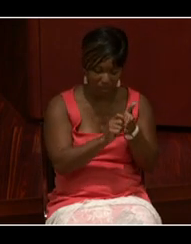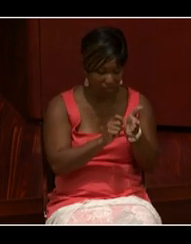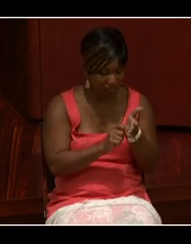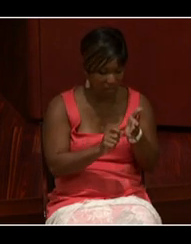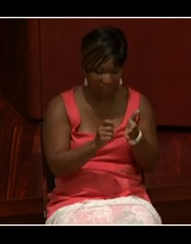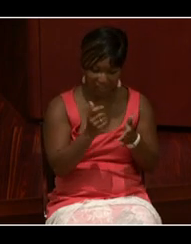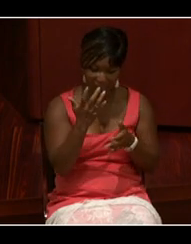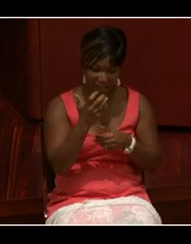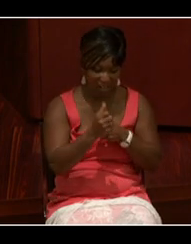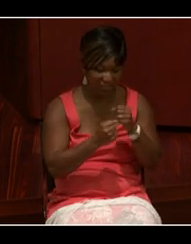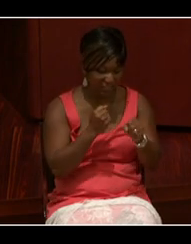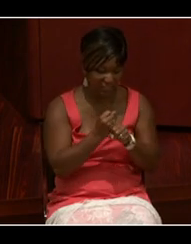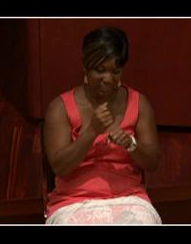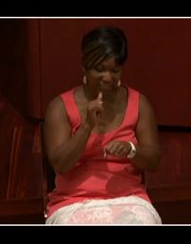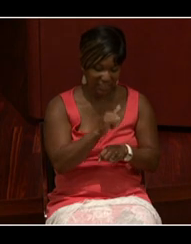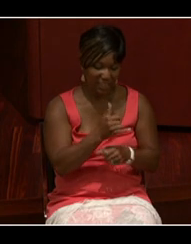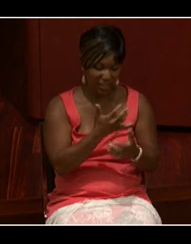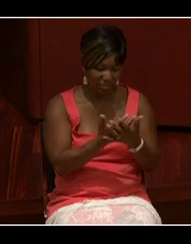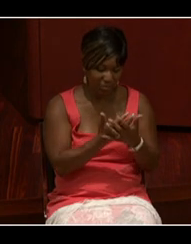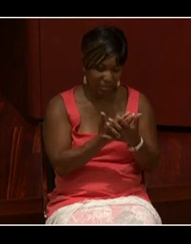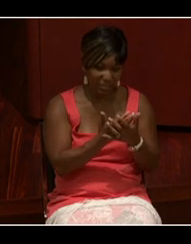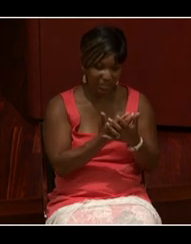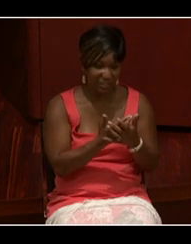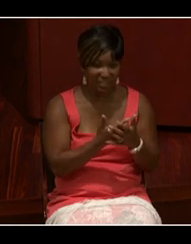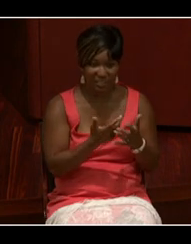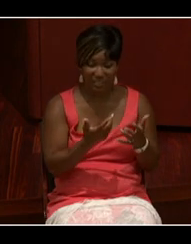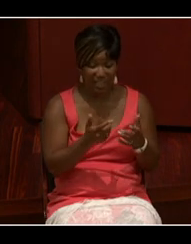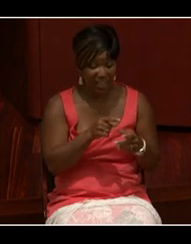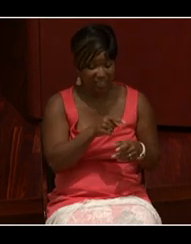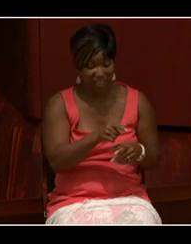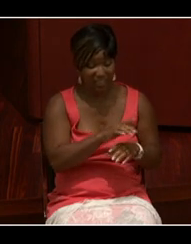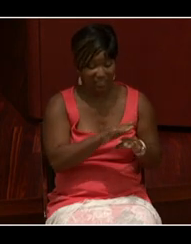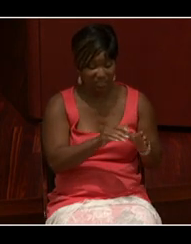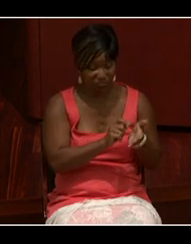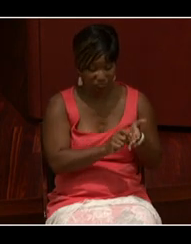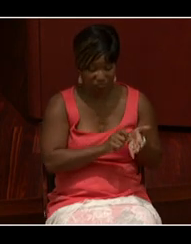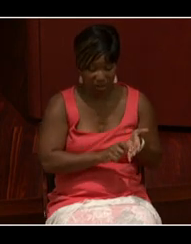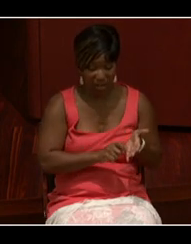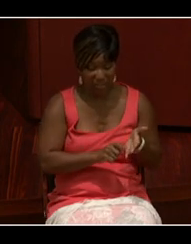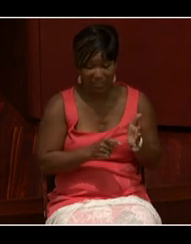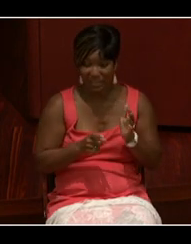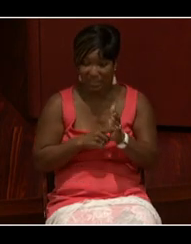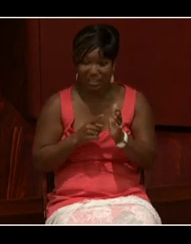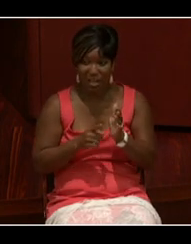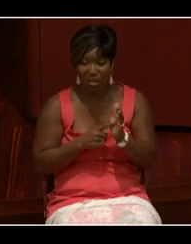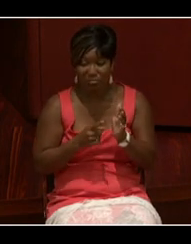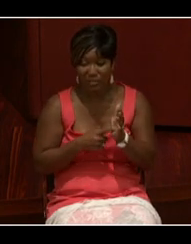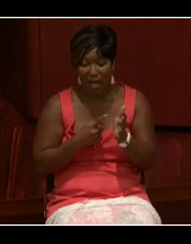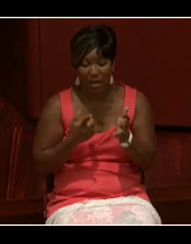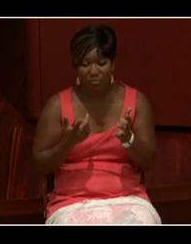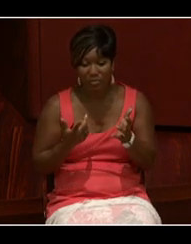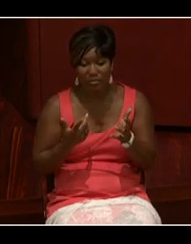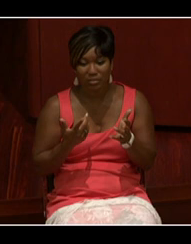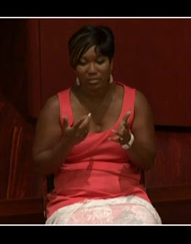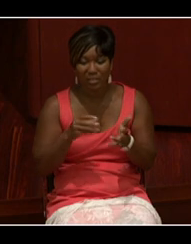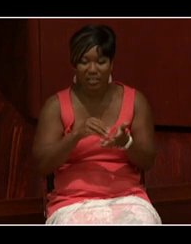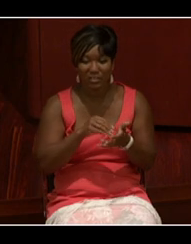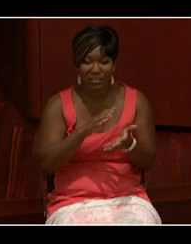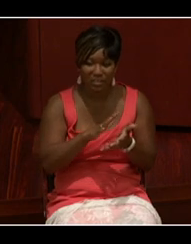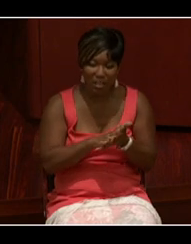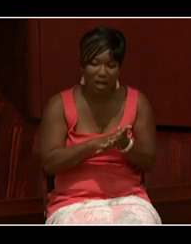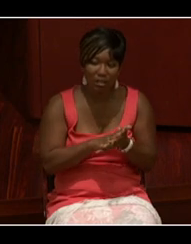5-year stay of prison, and they didn't feel the need to write to anyone else. But sometimes there'll be They'll document